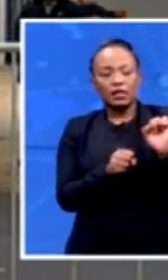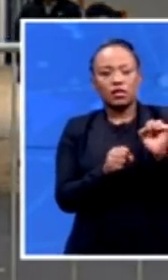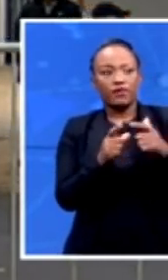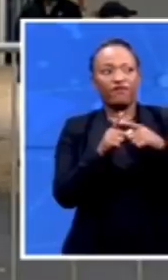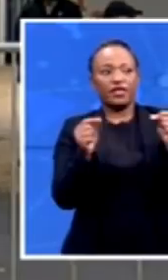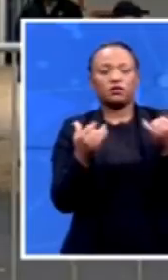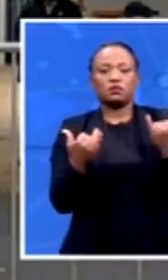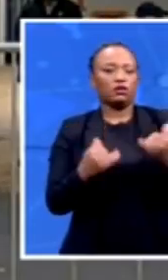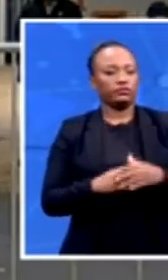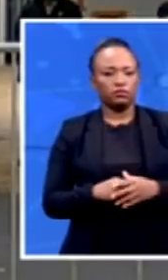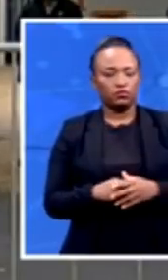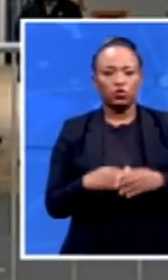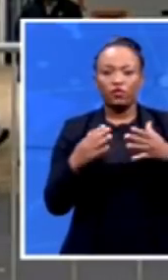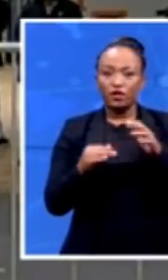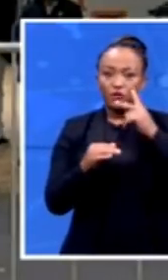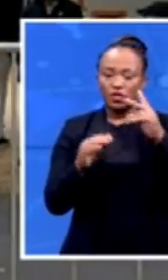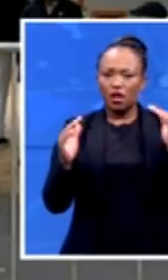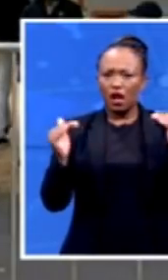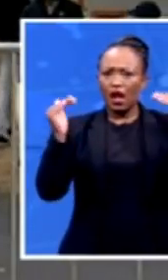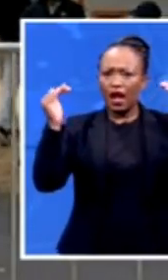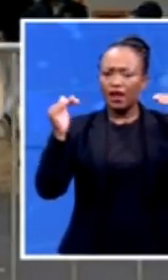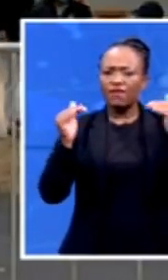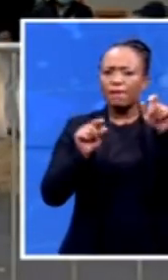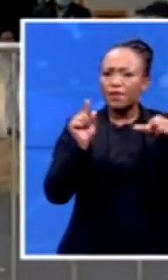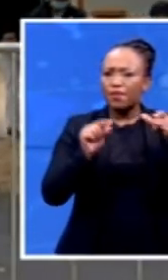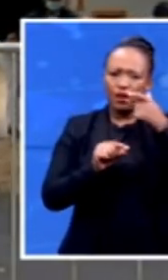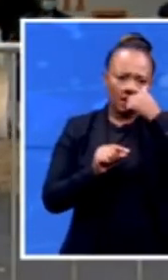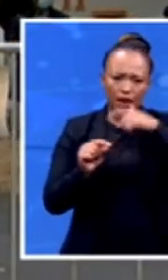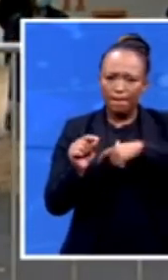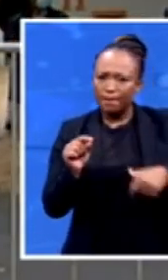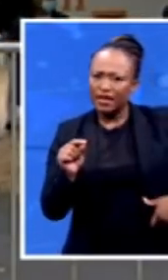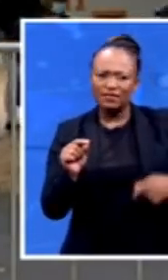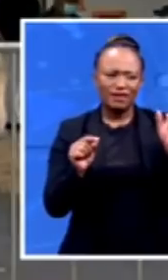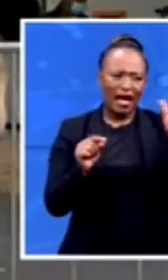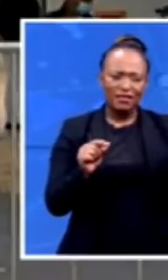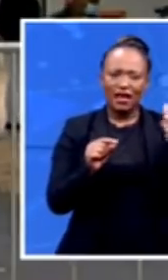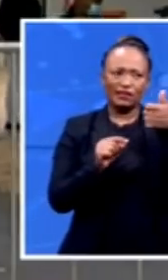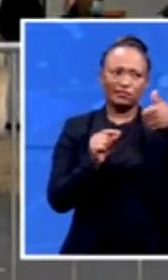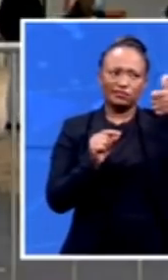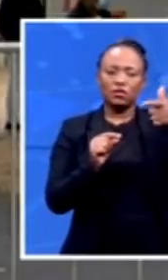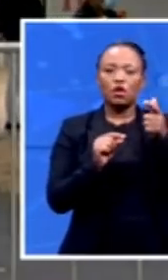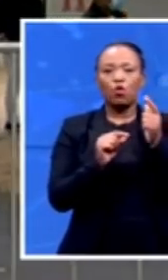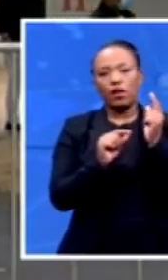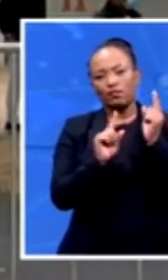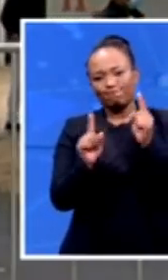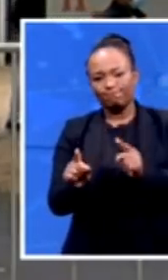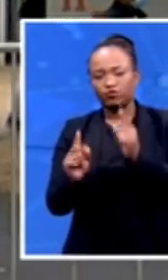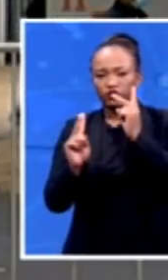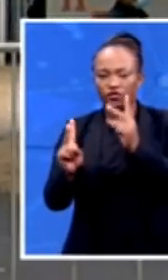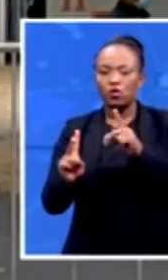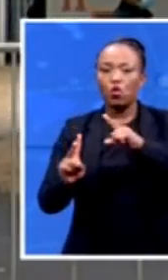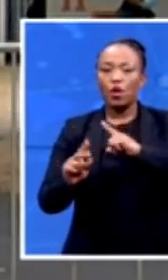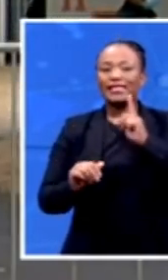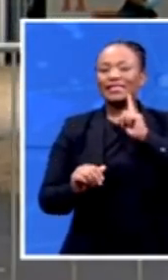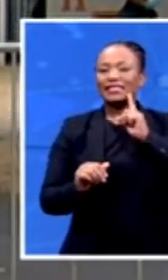delegation of people coming to visit here and paying their respects to this man who was a teacher to all and showing people how to live